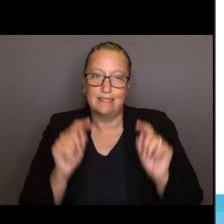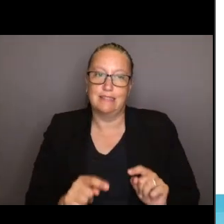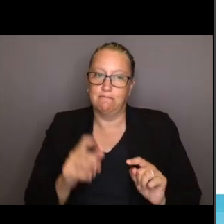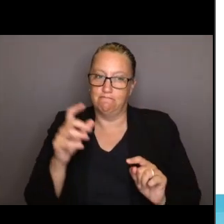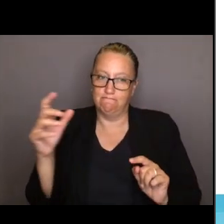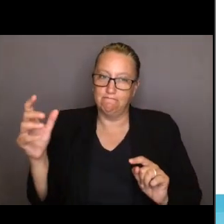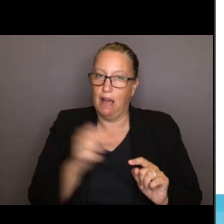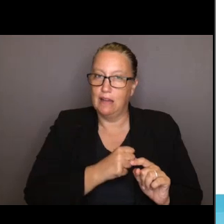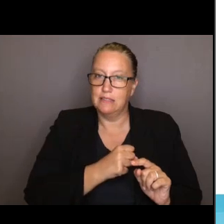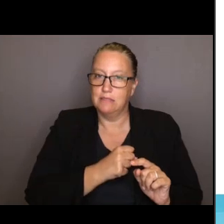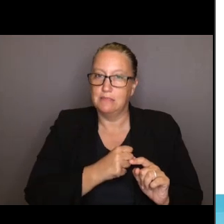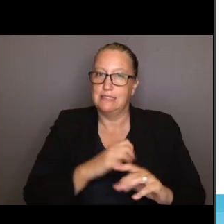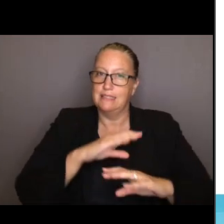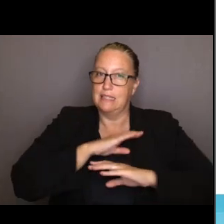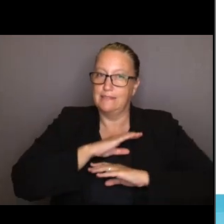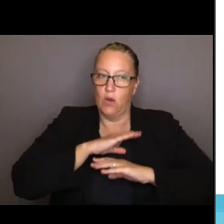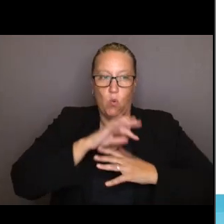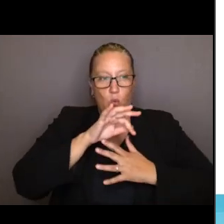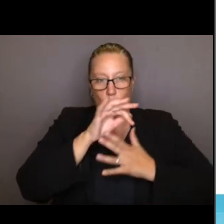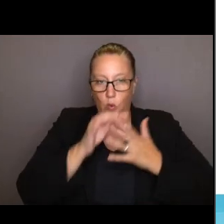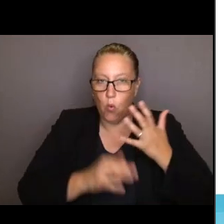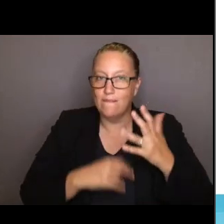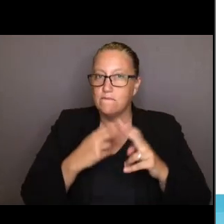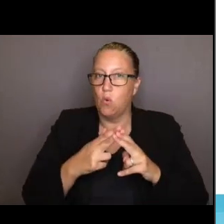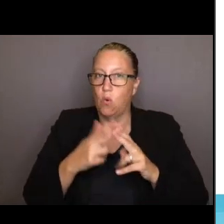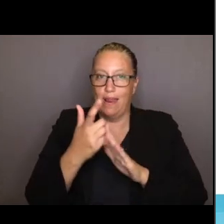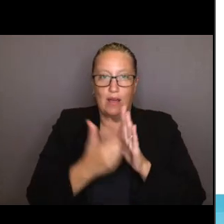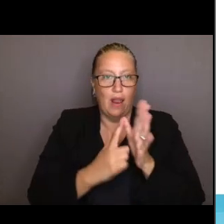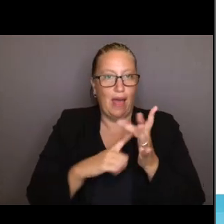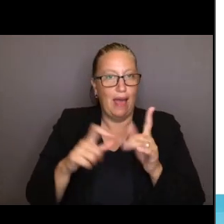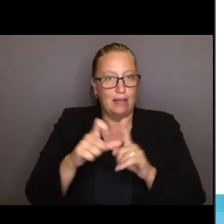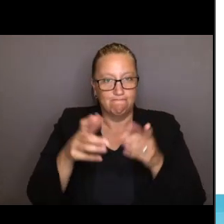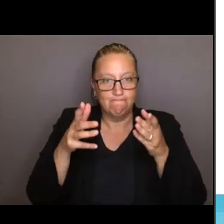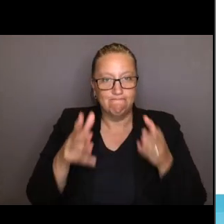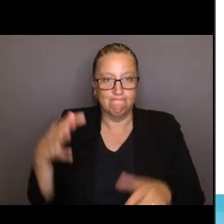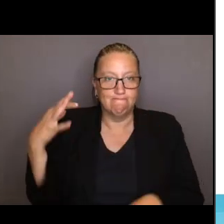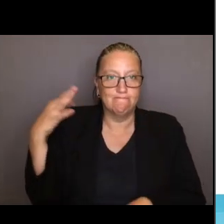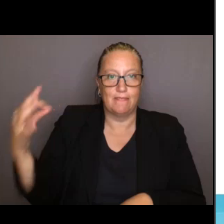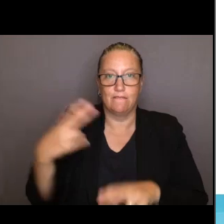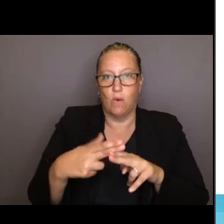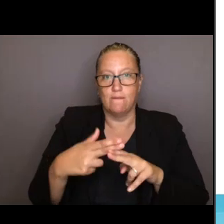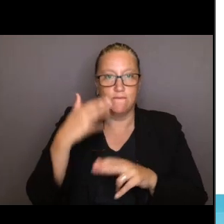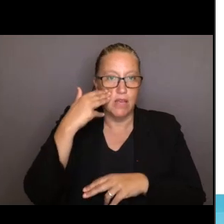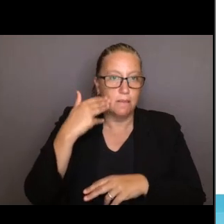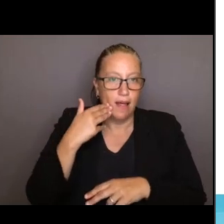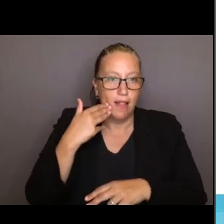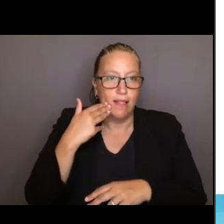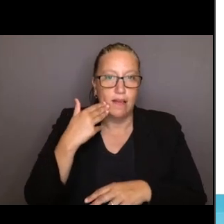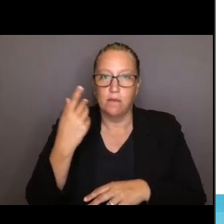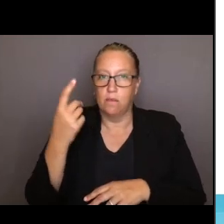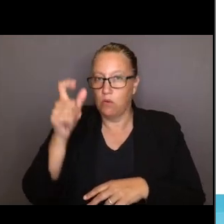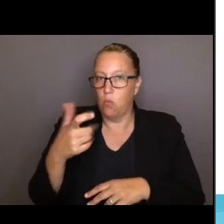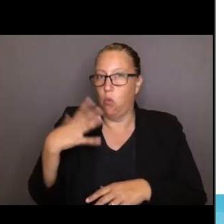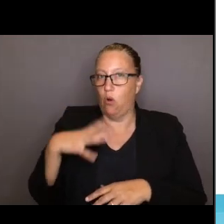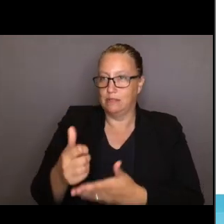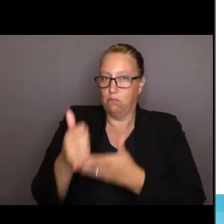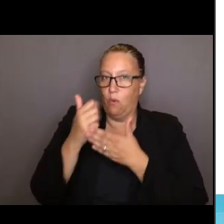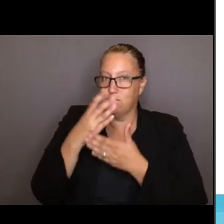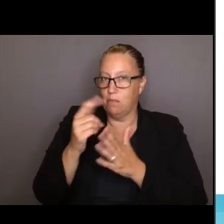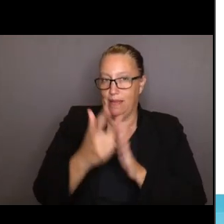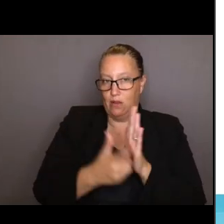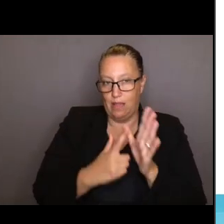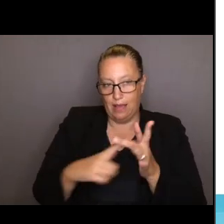for legal aid to be granted for a female applicant to attempt to resolve proof of parentage for child support matters. So